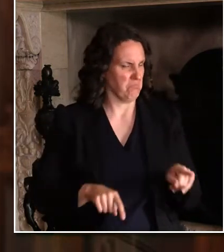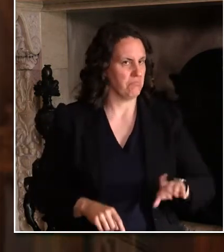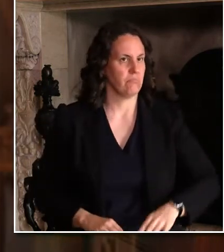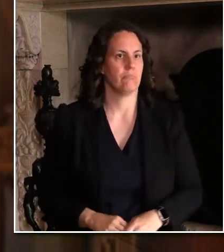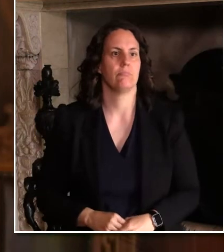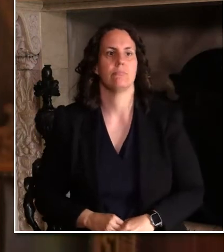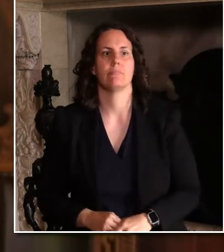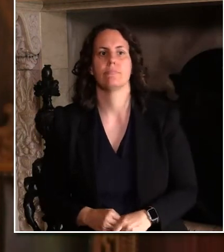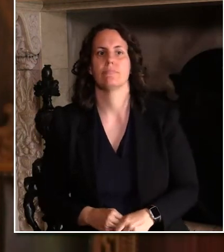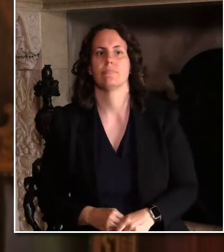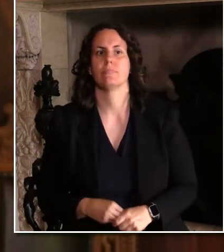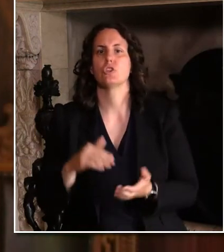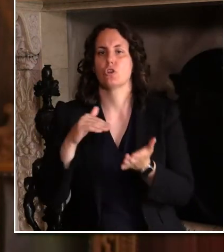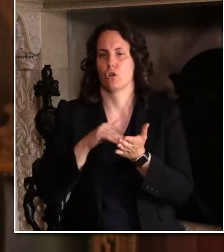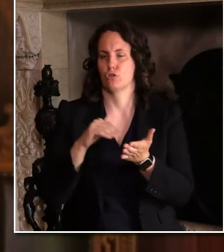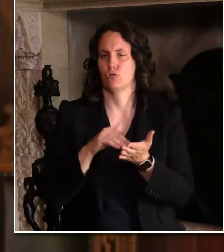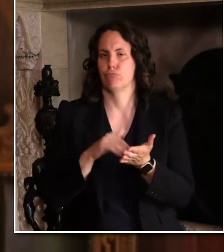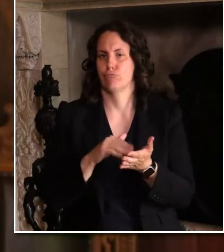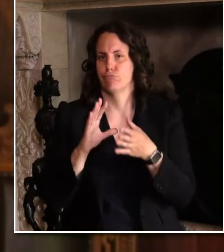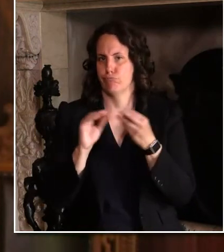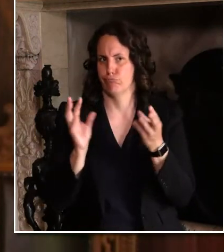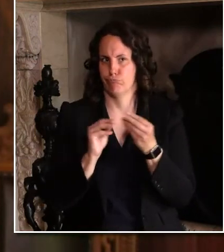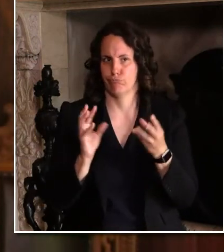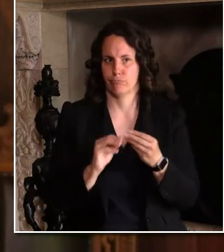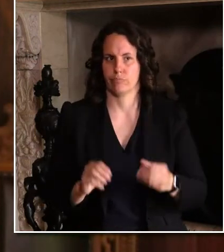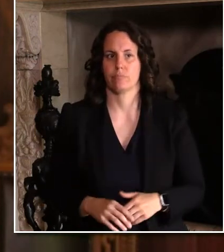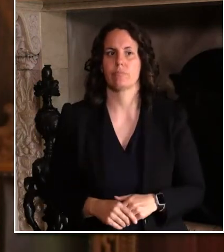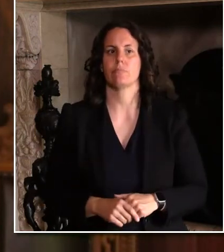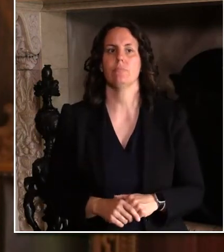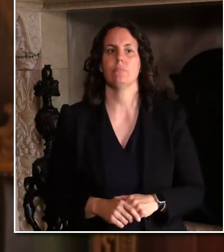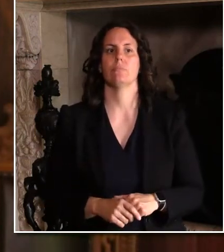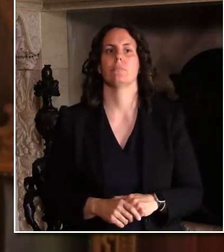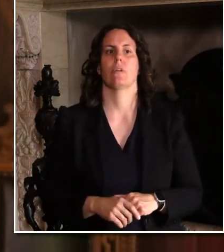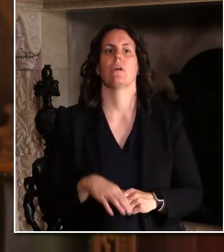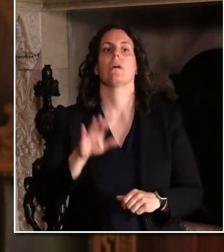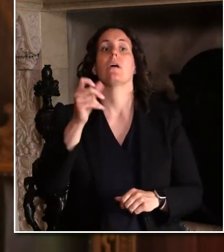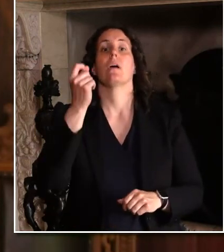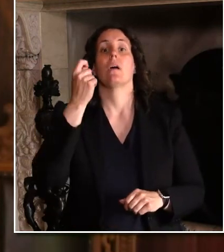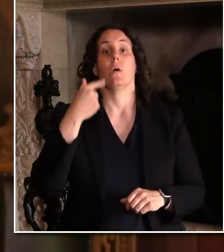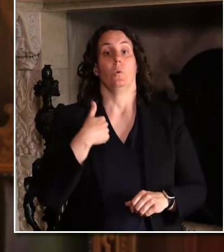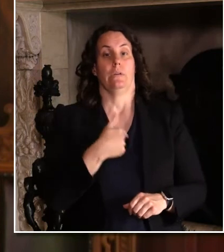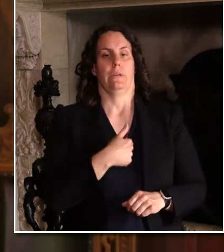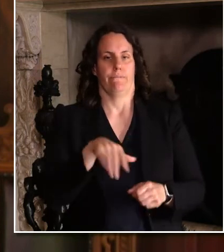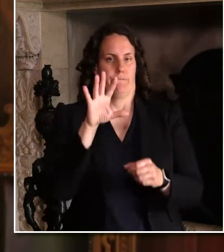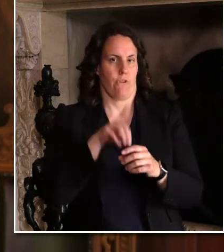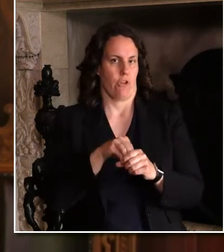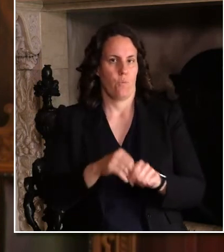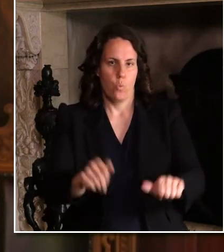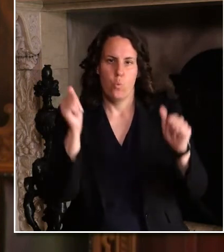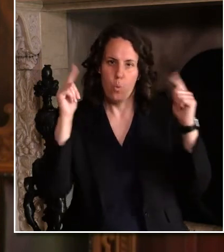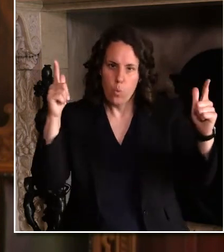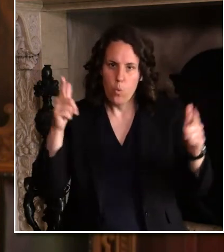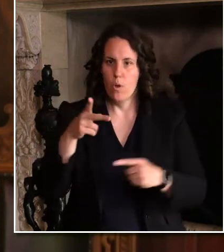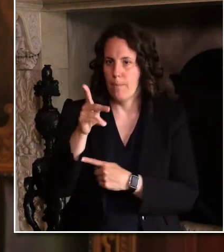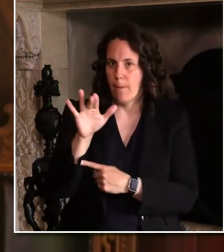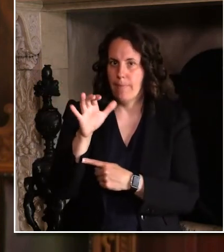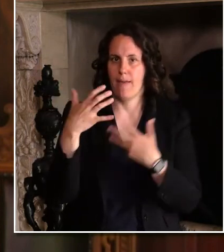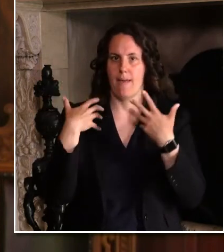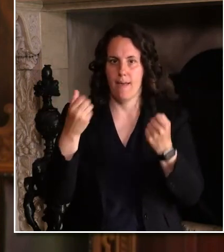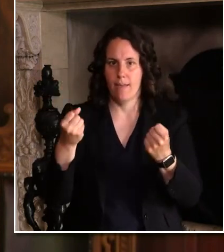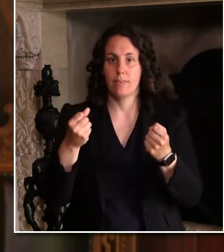involved in all such public health investigations. Is that these individual cases and clusters of cases in workplaces or long-term